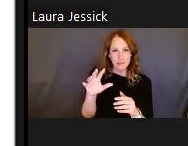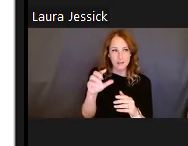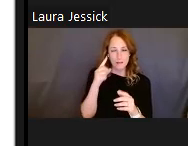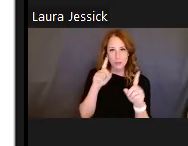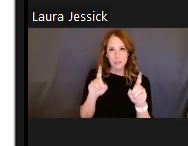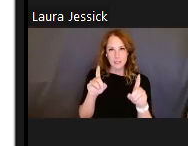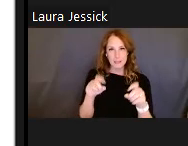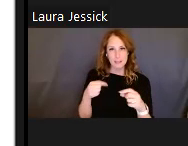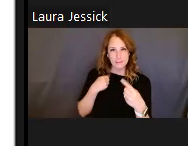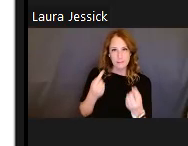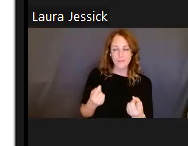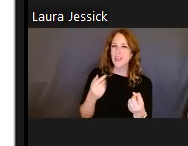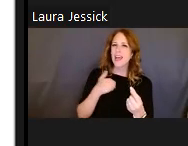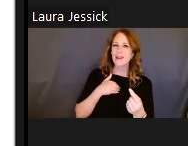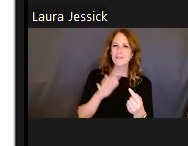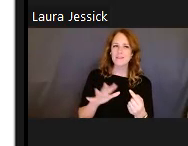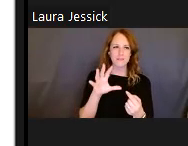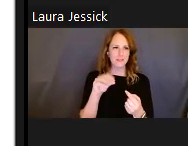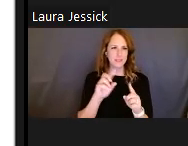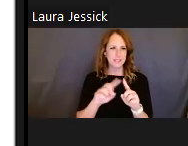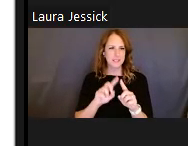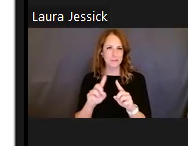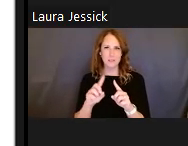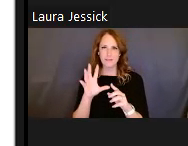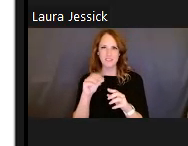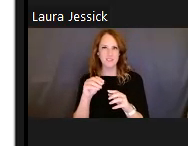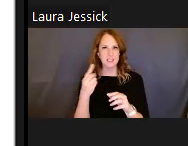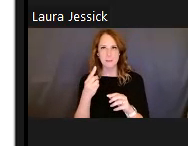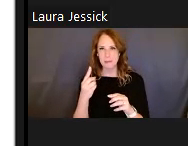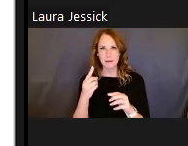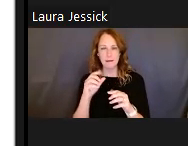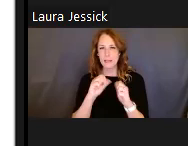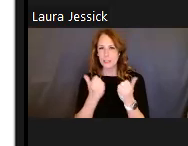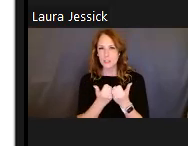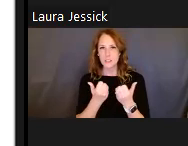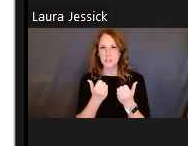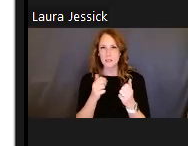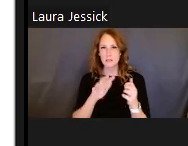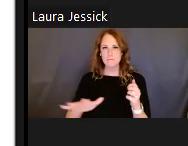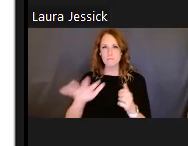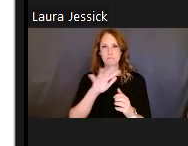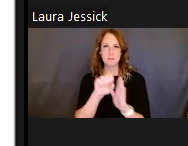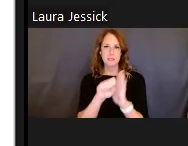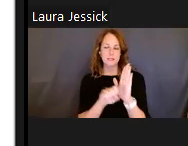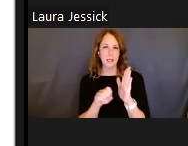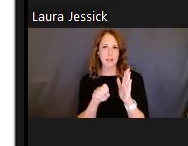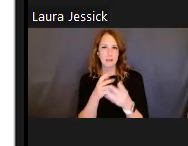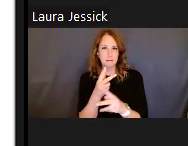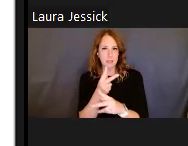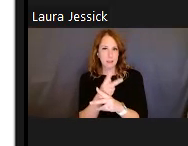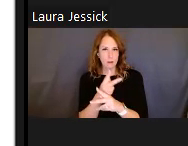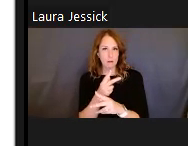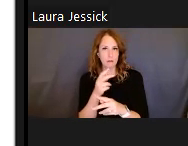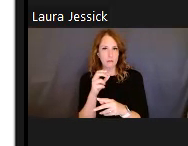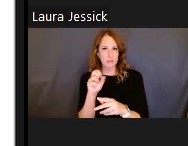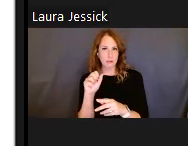there are like 50 some agencies in the state that handle sexual assaults and sexual assault evidence kits. So again, take